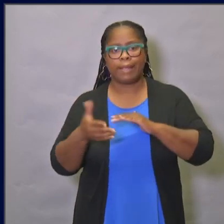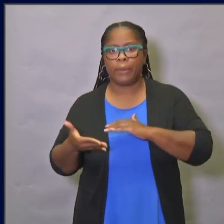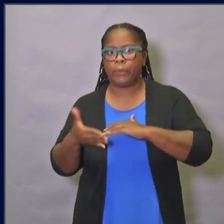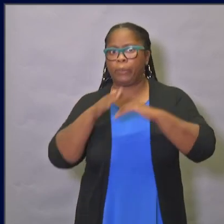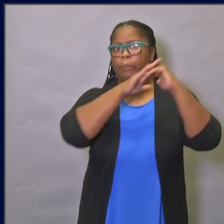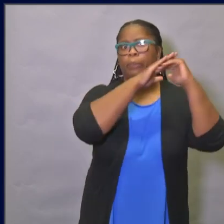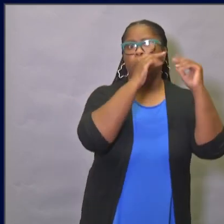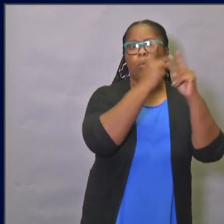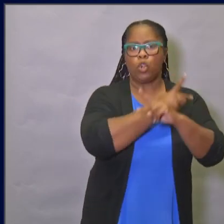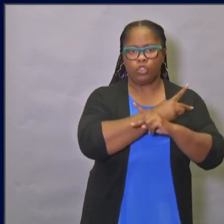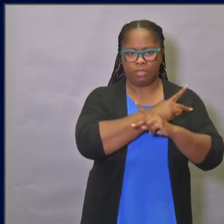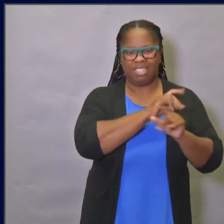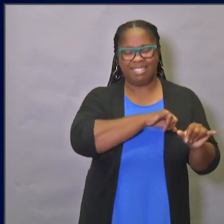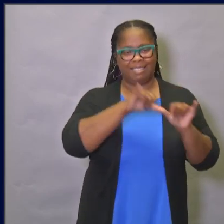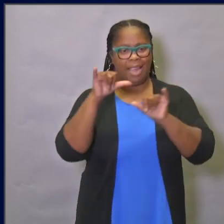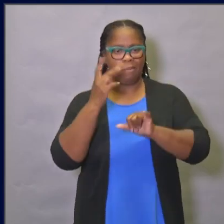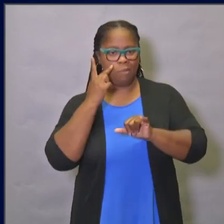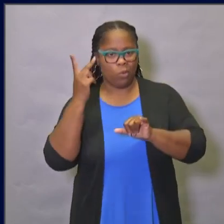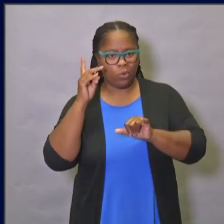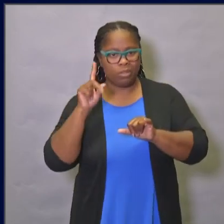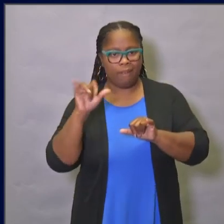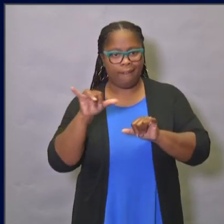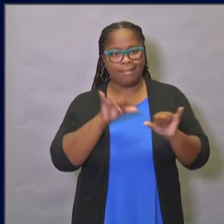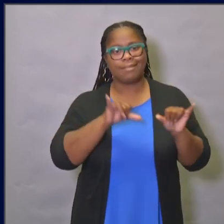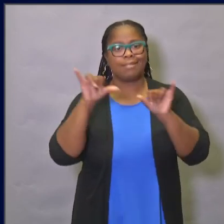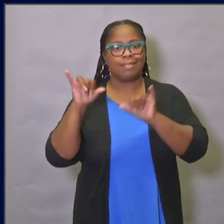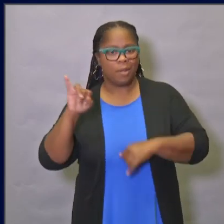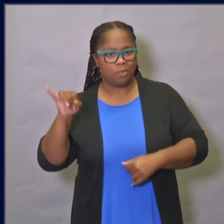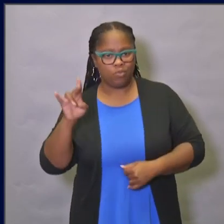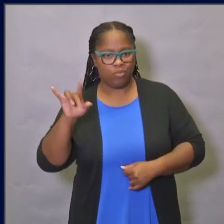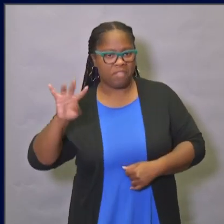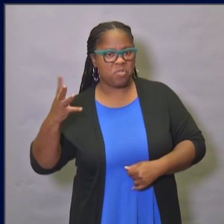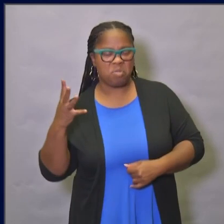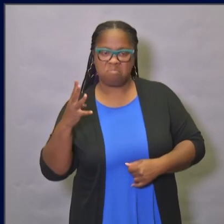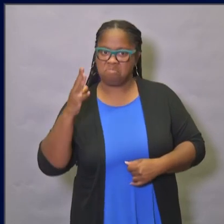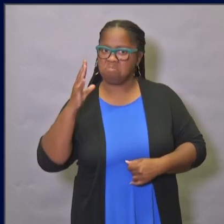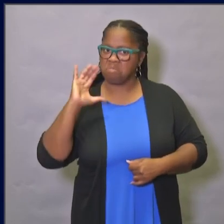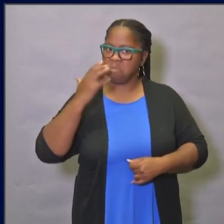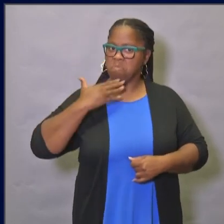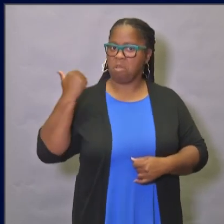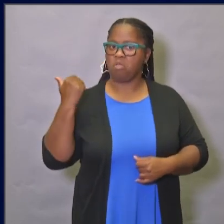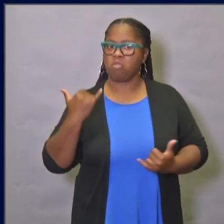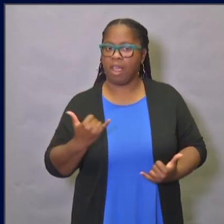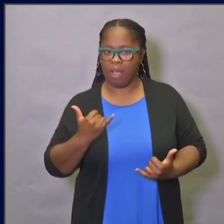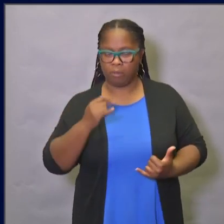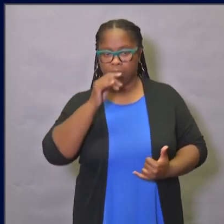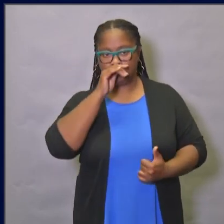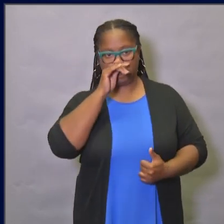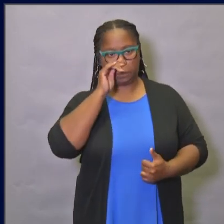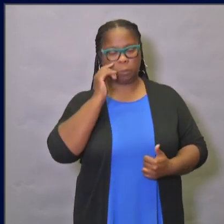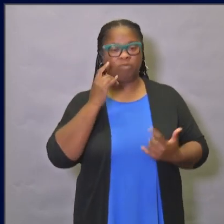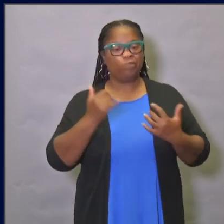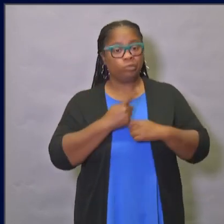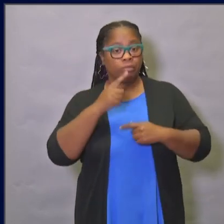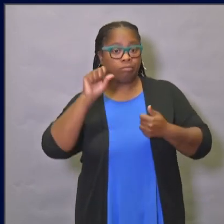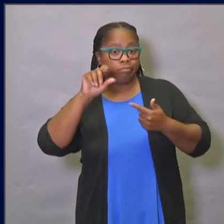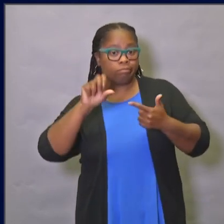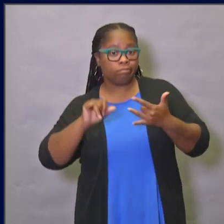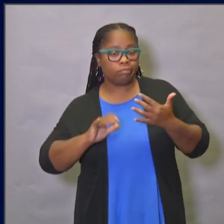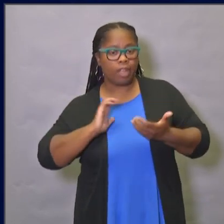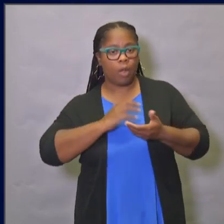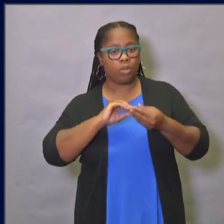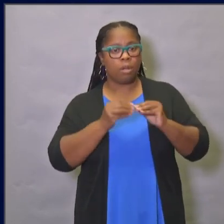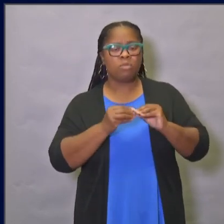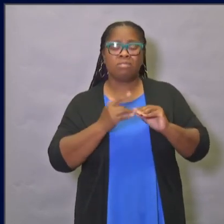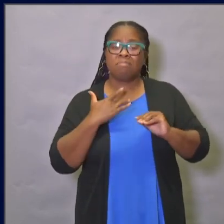Day and after the July 4th holiday. I do want to remind you as we go into today's numbers that our numbers